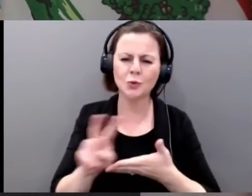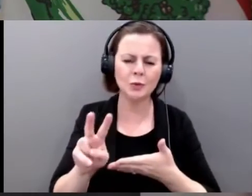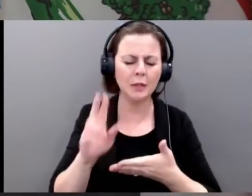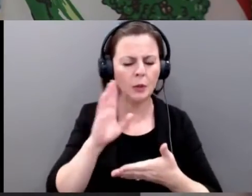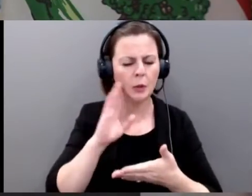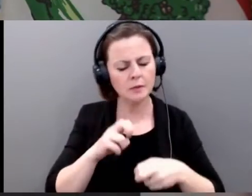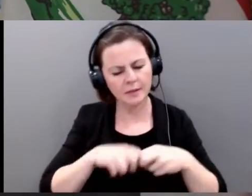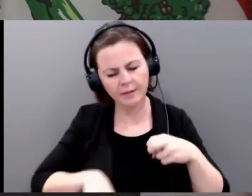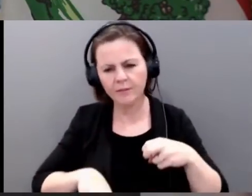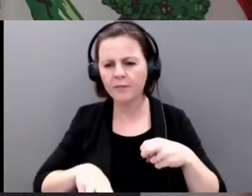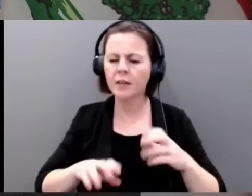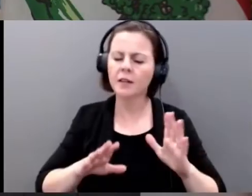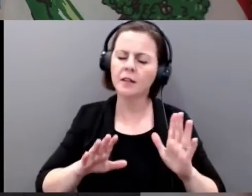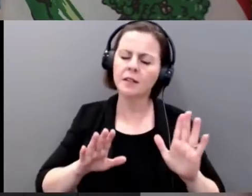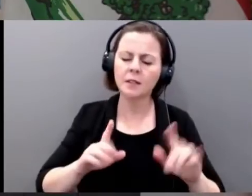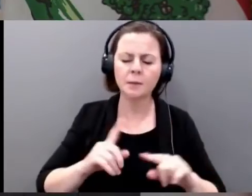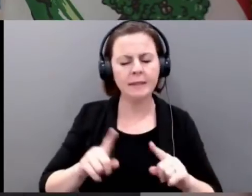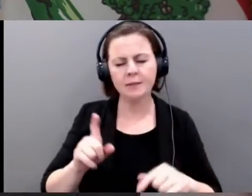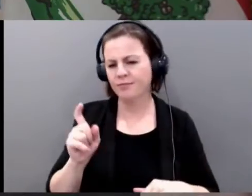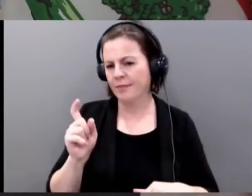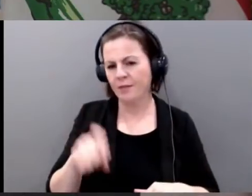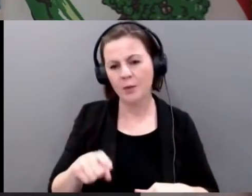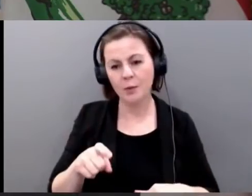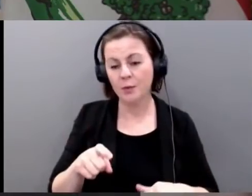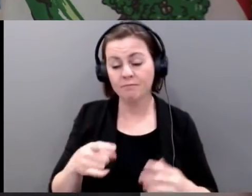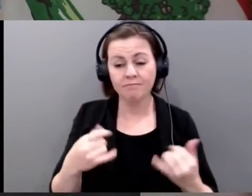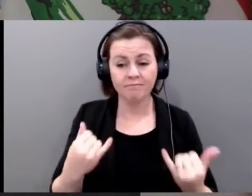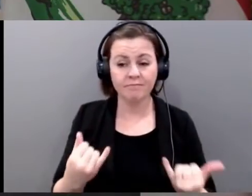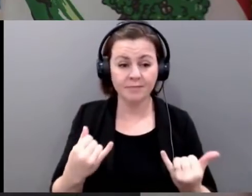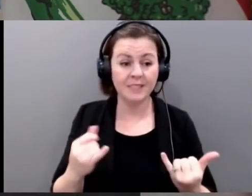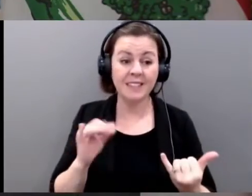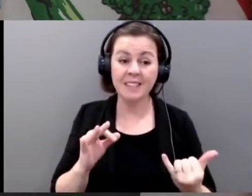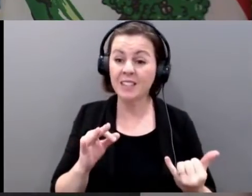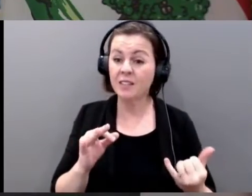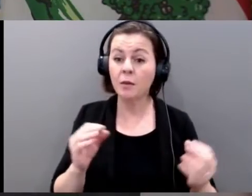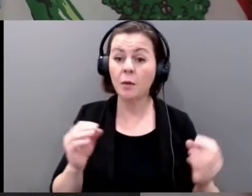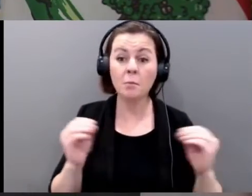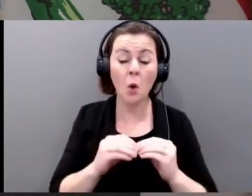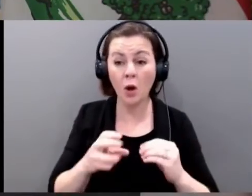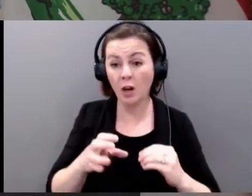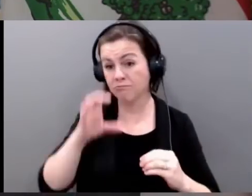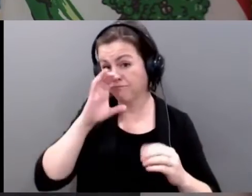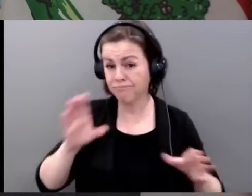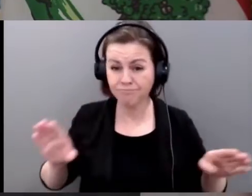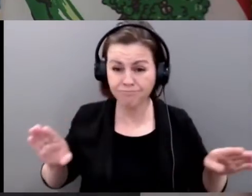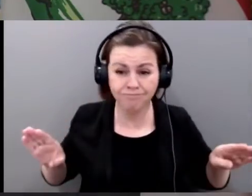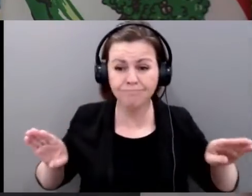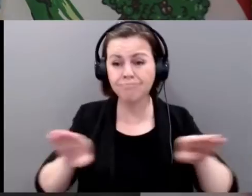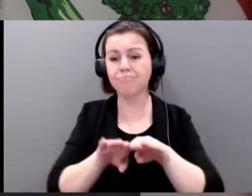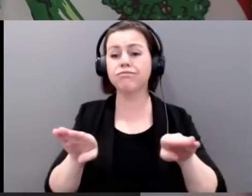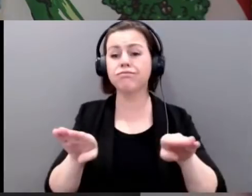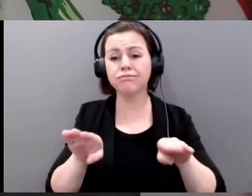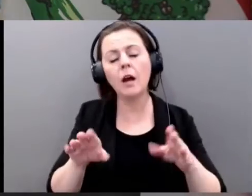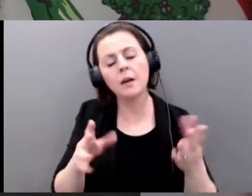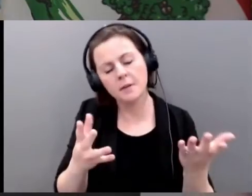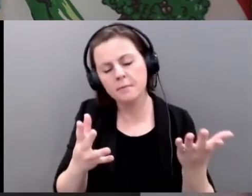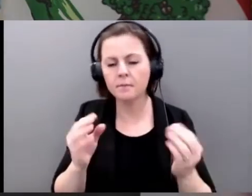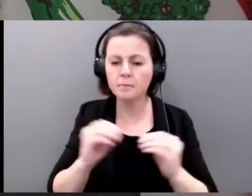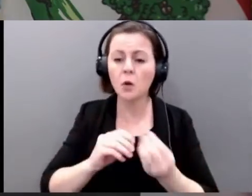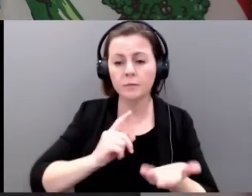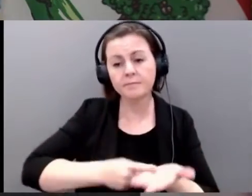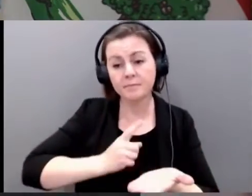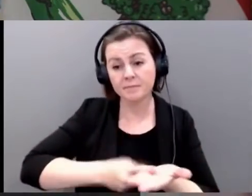we need to do it, and that's where we're at. And if we have to go further, I hope we don't. If we have to go further, then that's a conversation we will